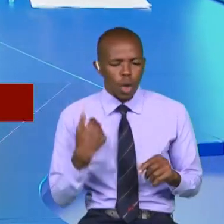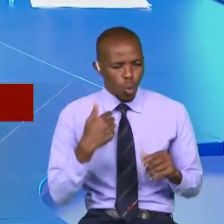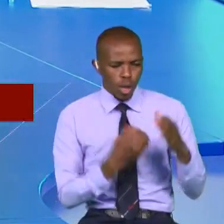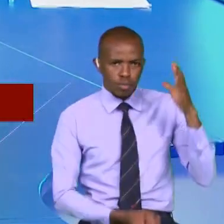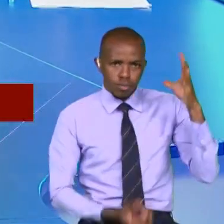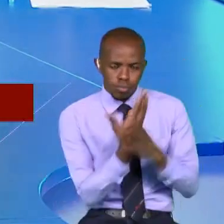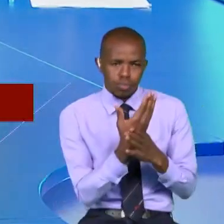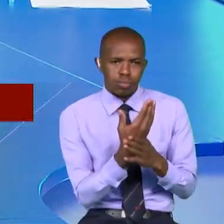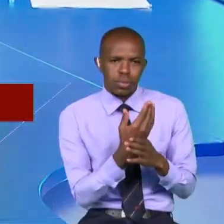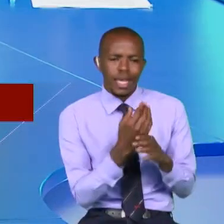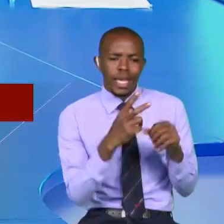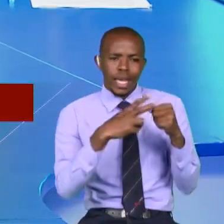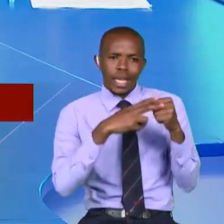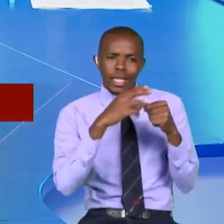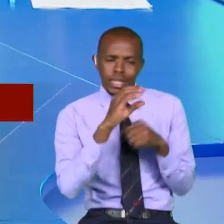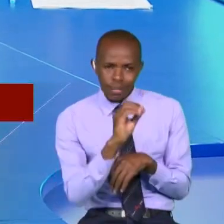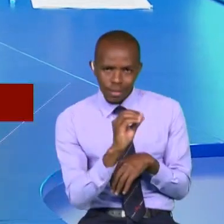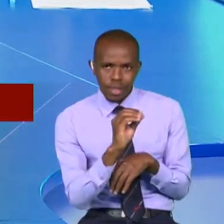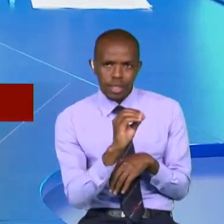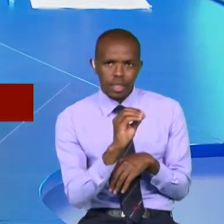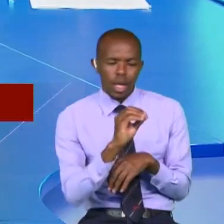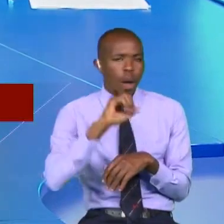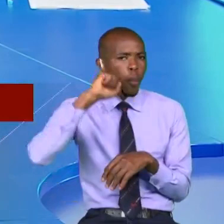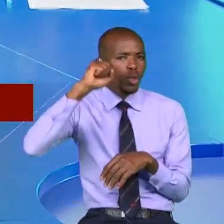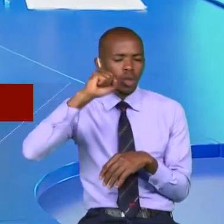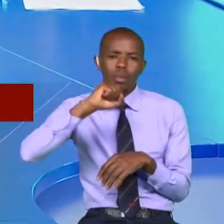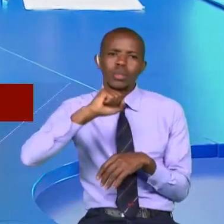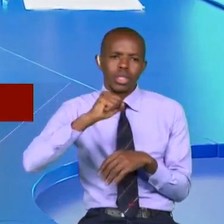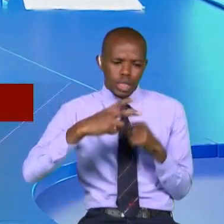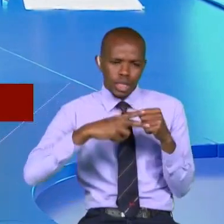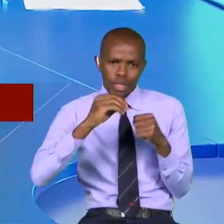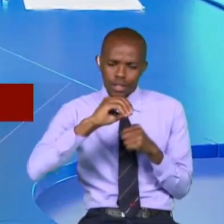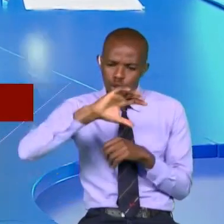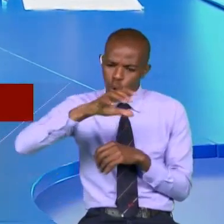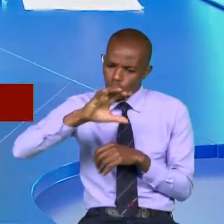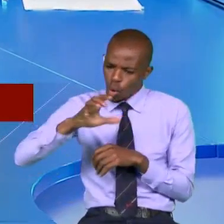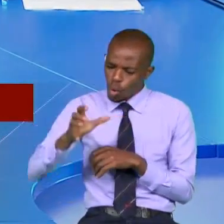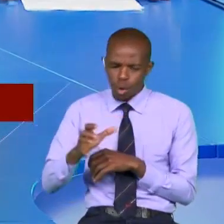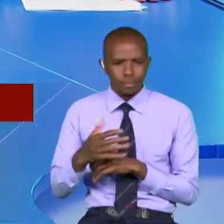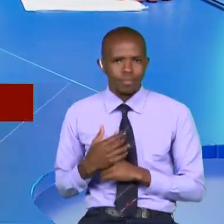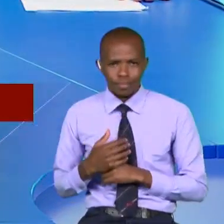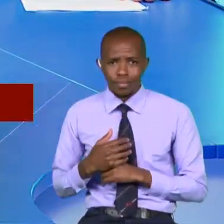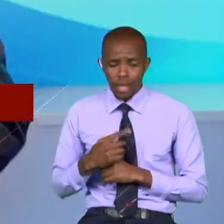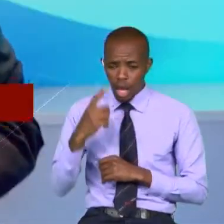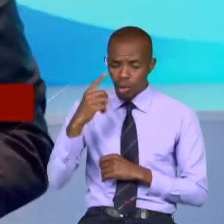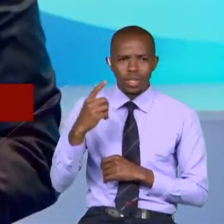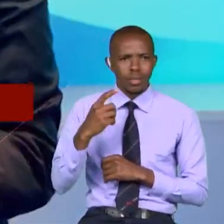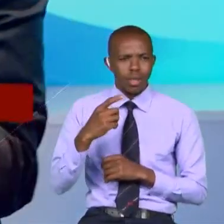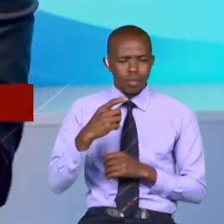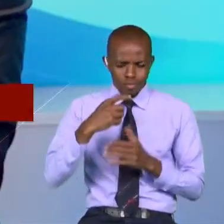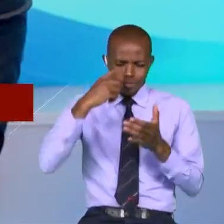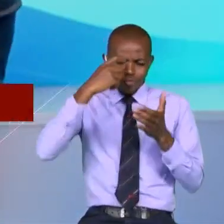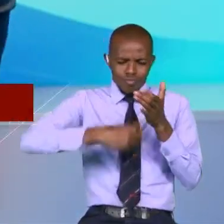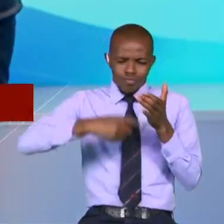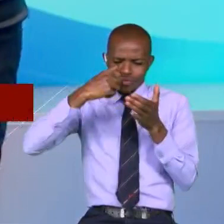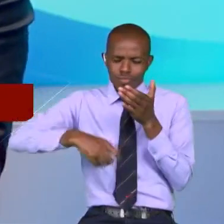creating 17 new political constituencies. What is wrong with that? Let me ask you. Yes. You have seen our wage bill. Yes. You have